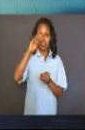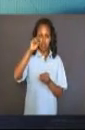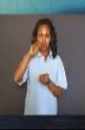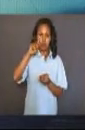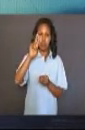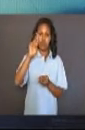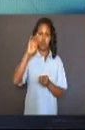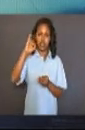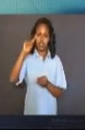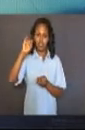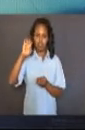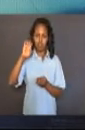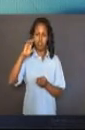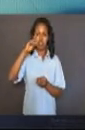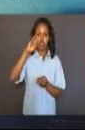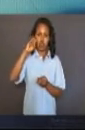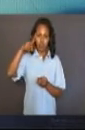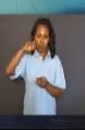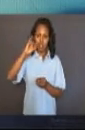impurities and doping,